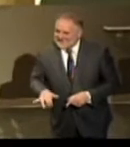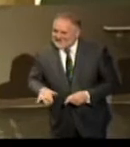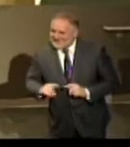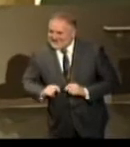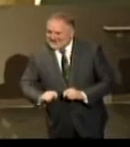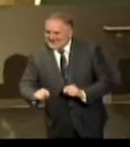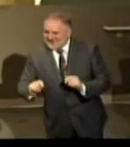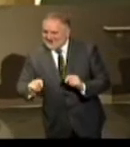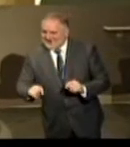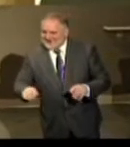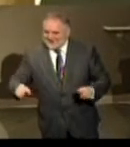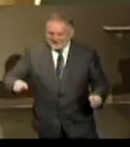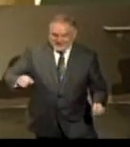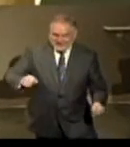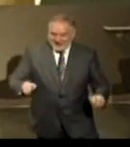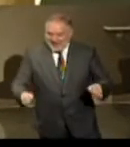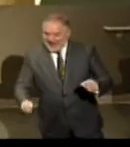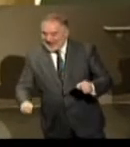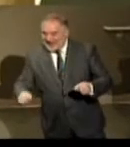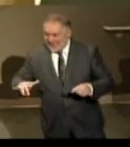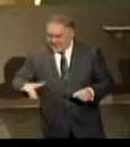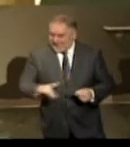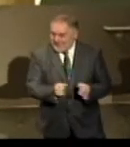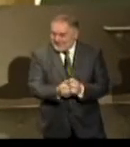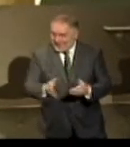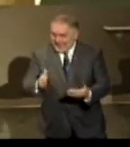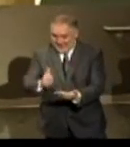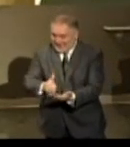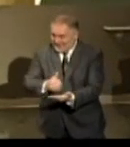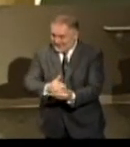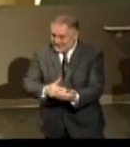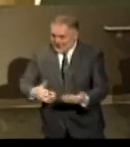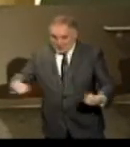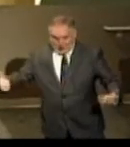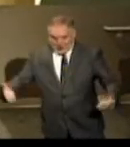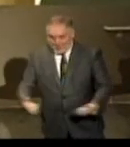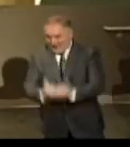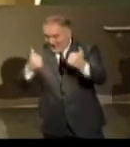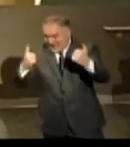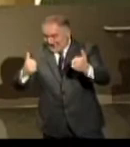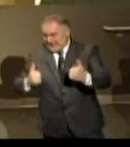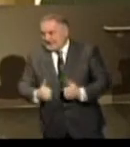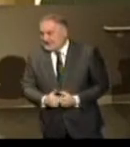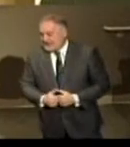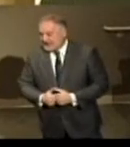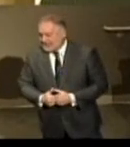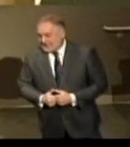an airplane without lessons. You're going to crash.